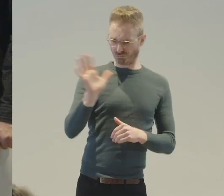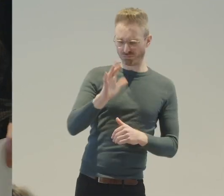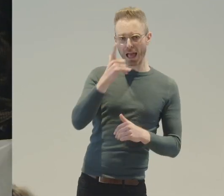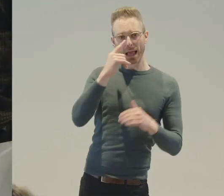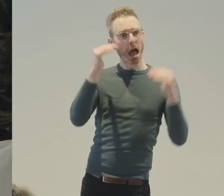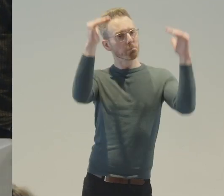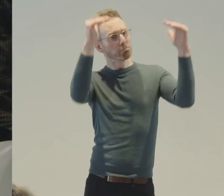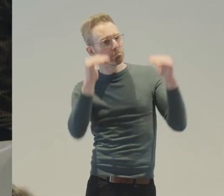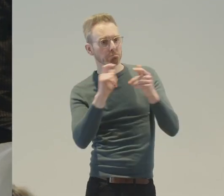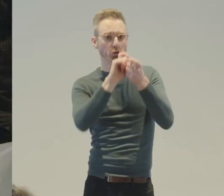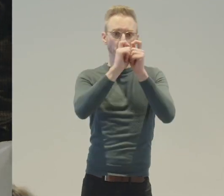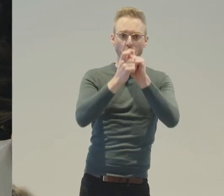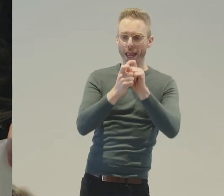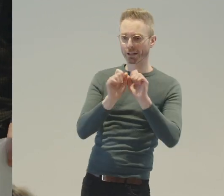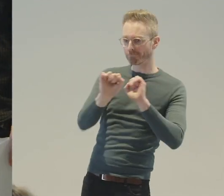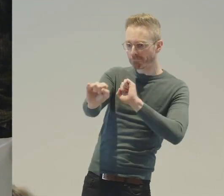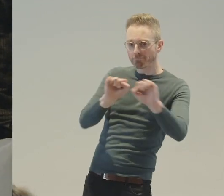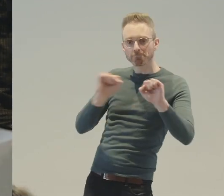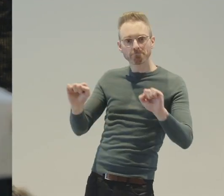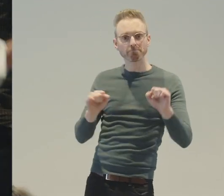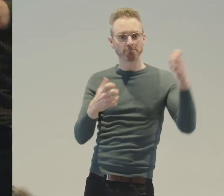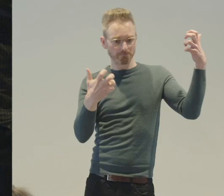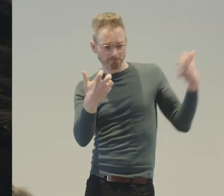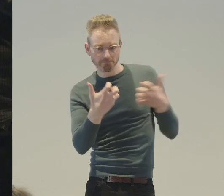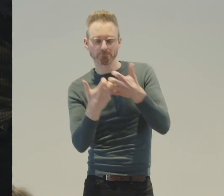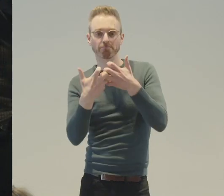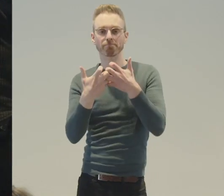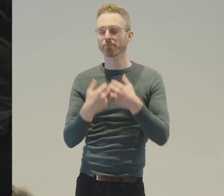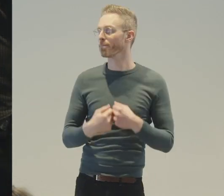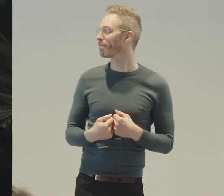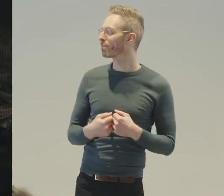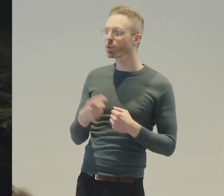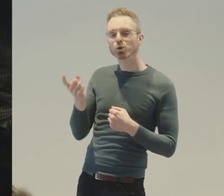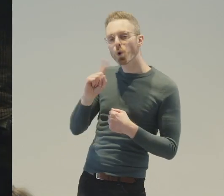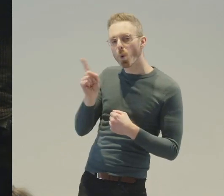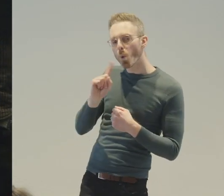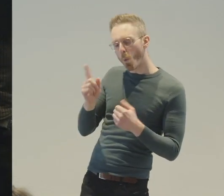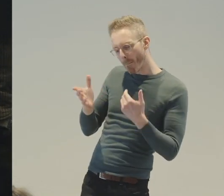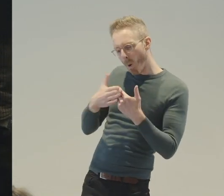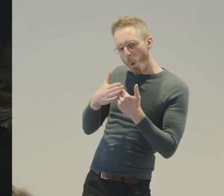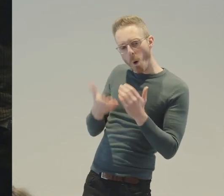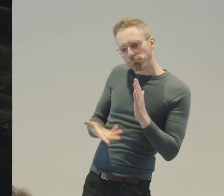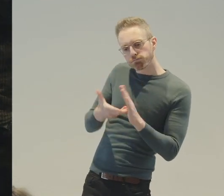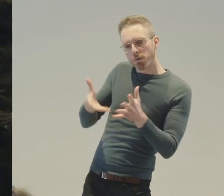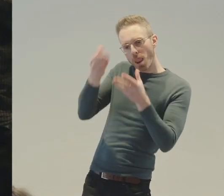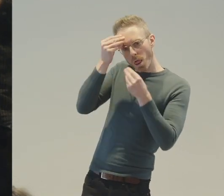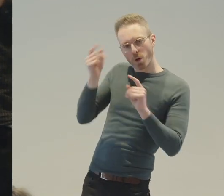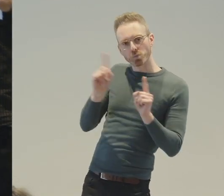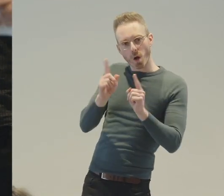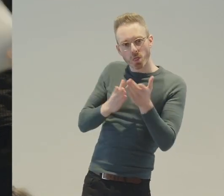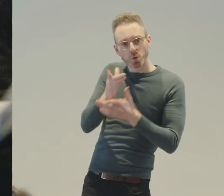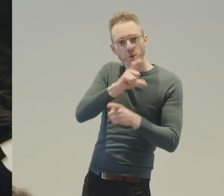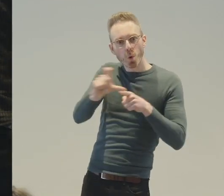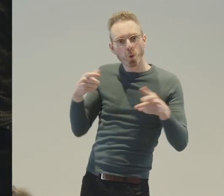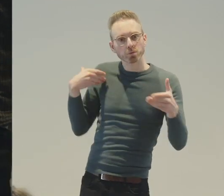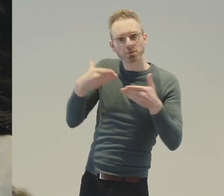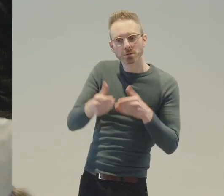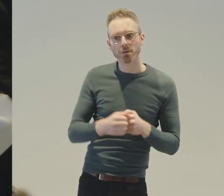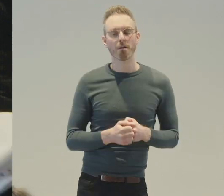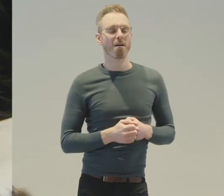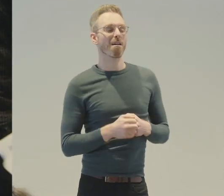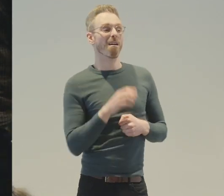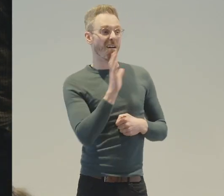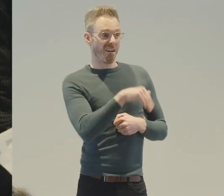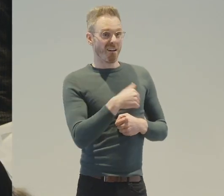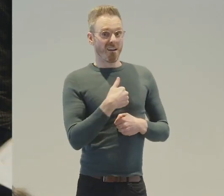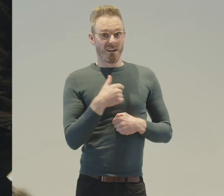of get taught on this course? We also got taught how different people and different leaders